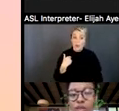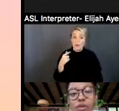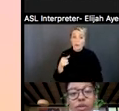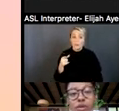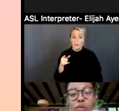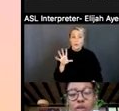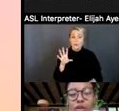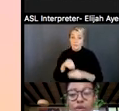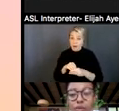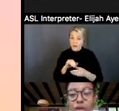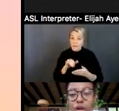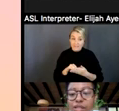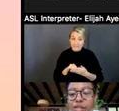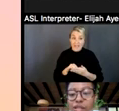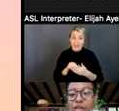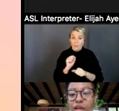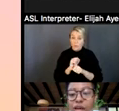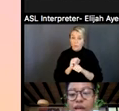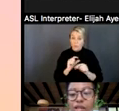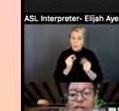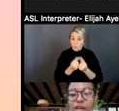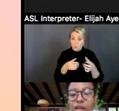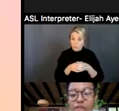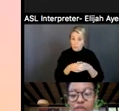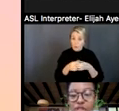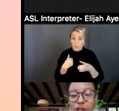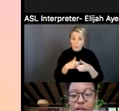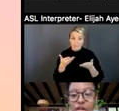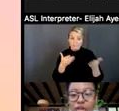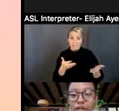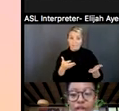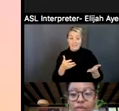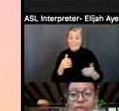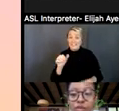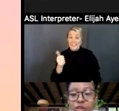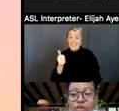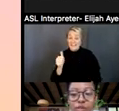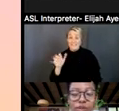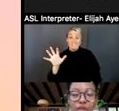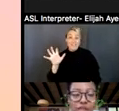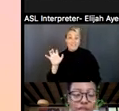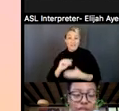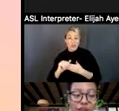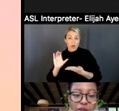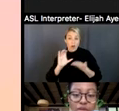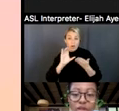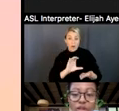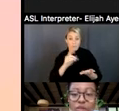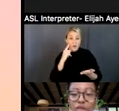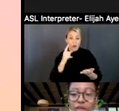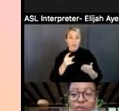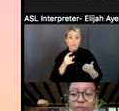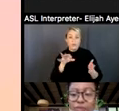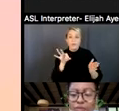part of a local node or working group, we are extending 10 $500 honorariums for you to plant seeds of care within